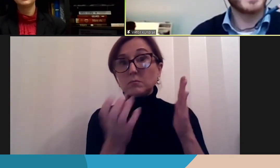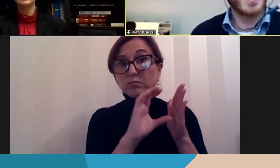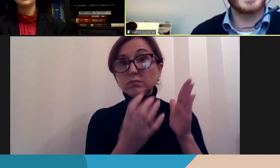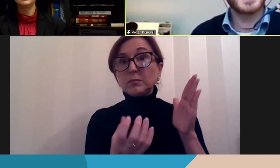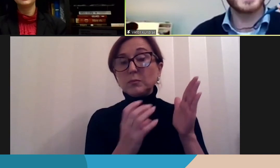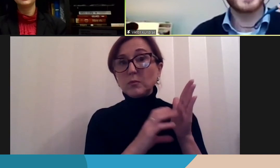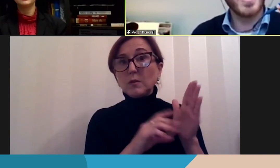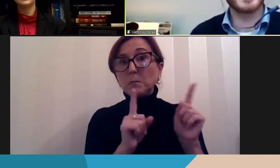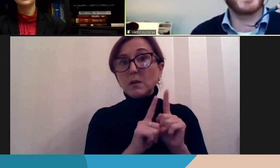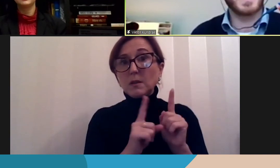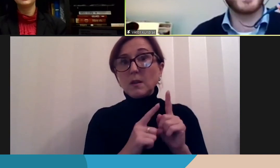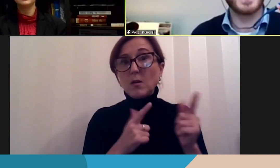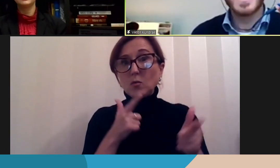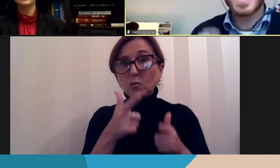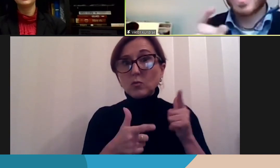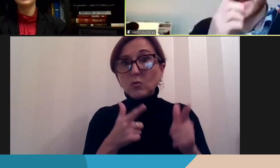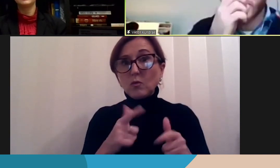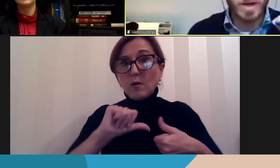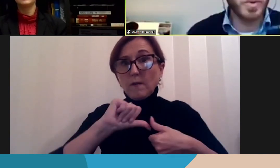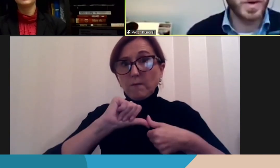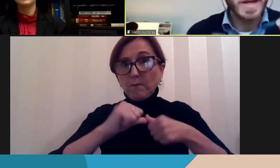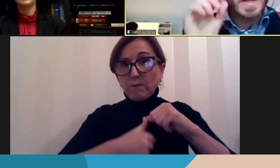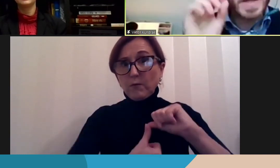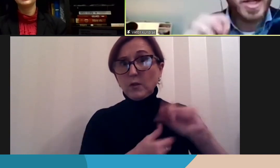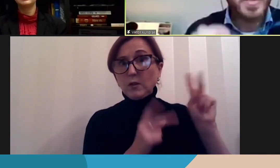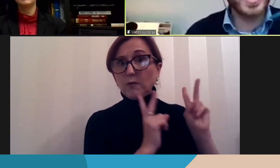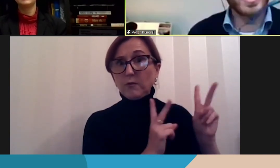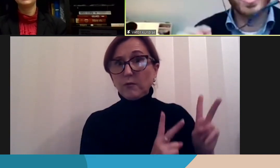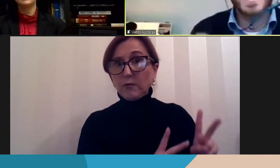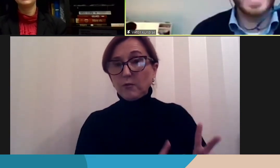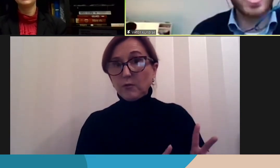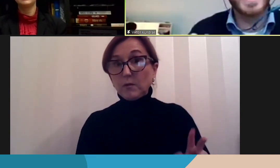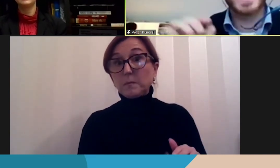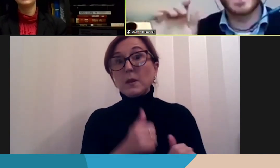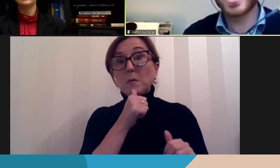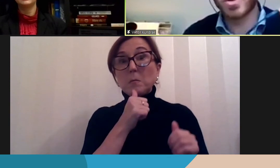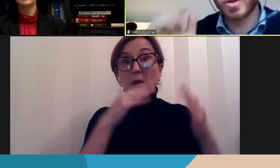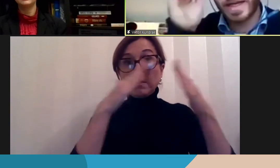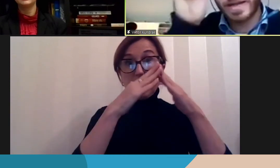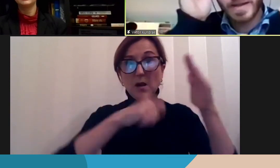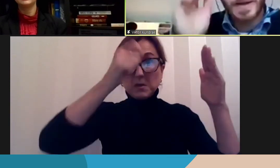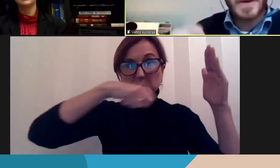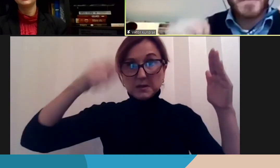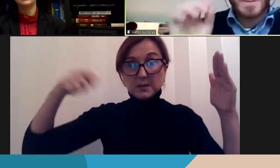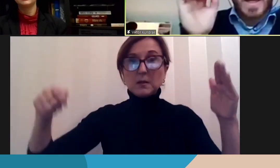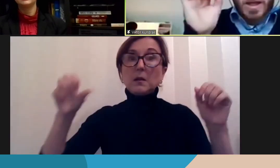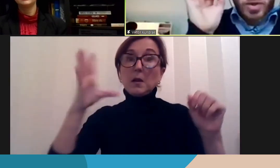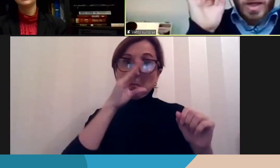cannot clean all these comments very often. So that's just one point. Second point on context versus